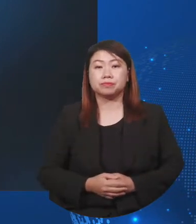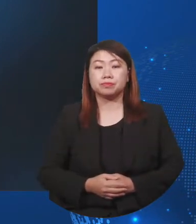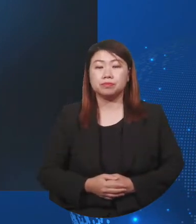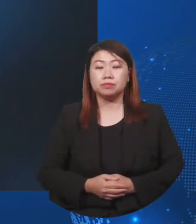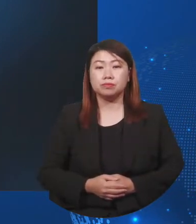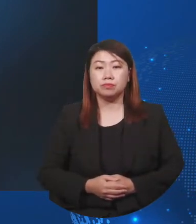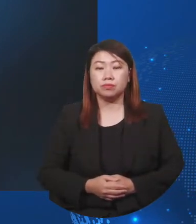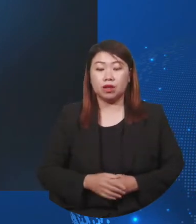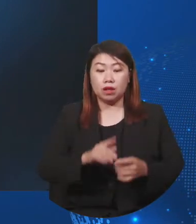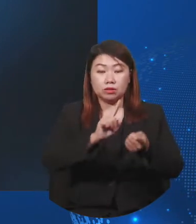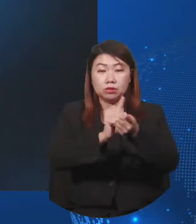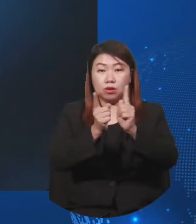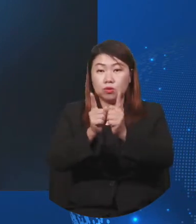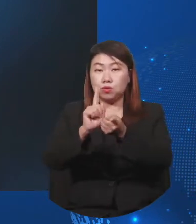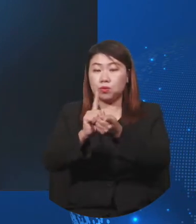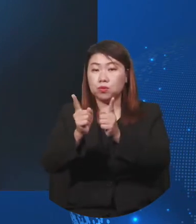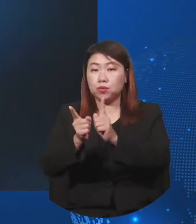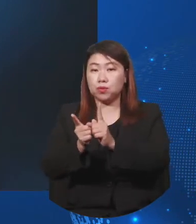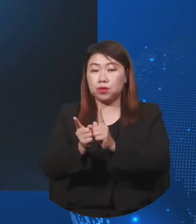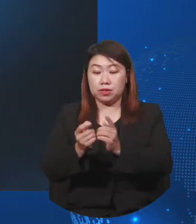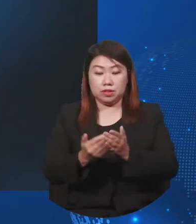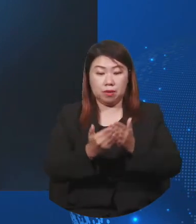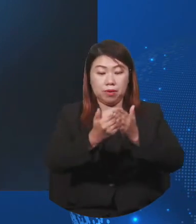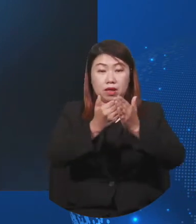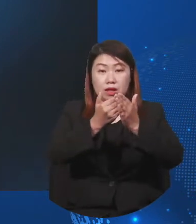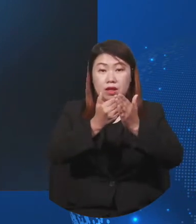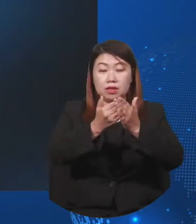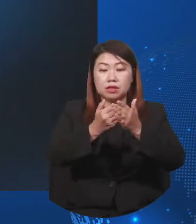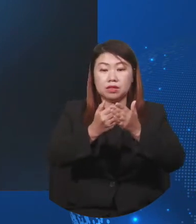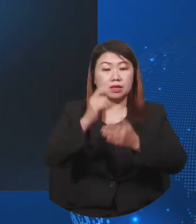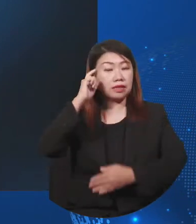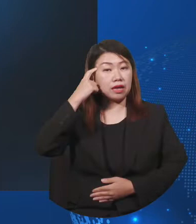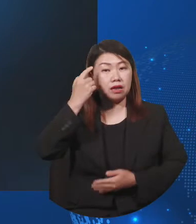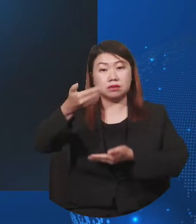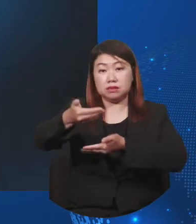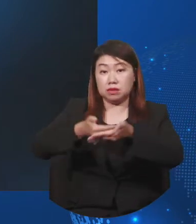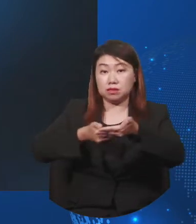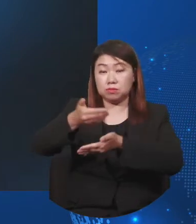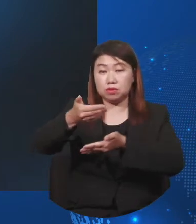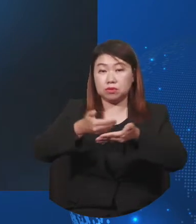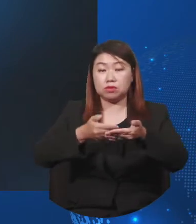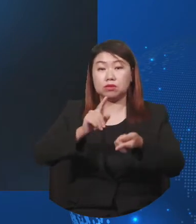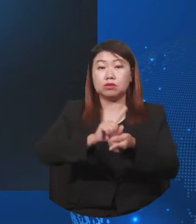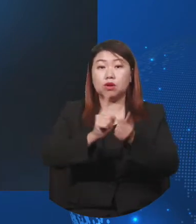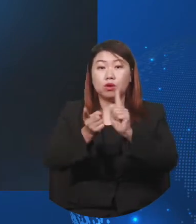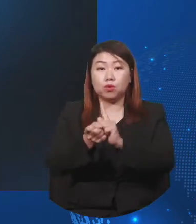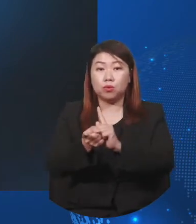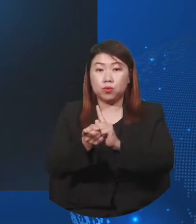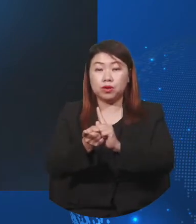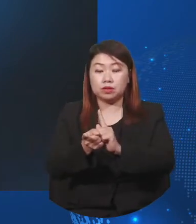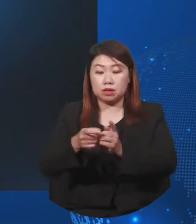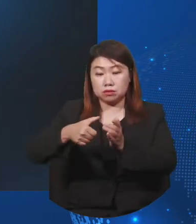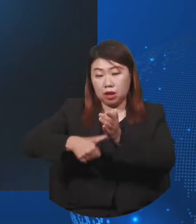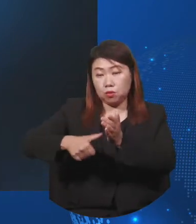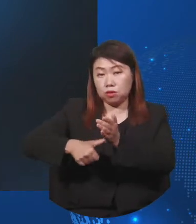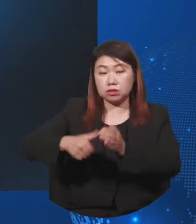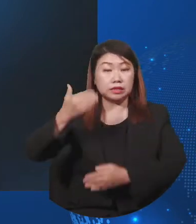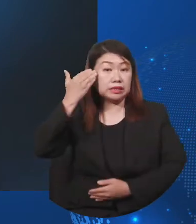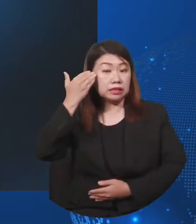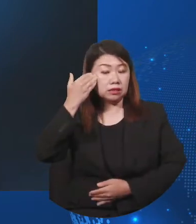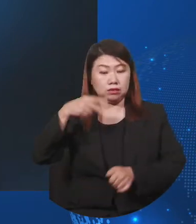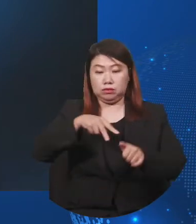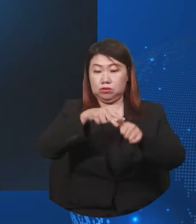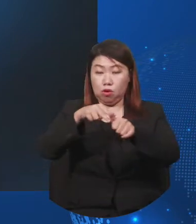insights on development issues with diversified knowledge, experiences, and resources from both developing and developed